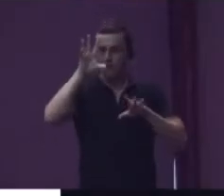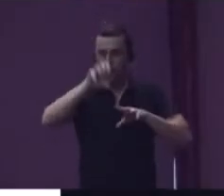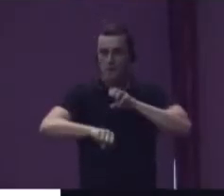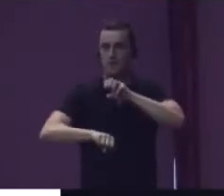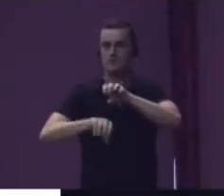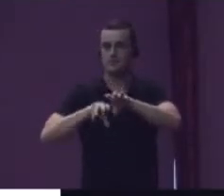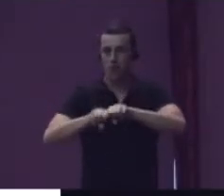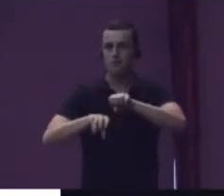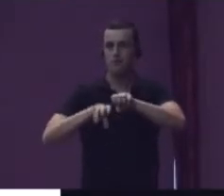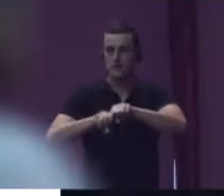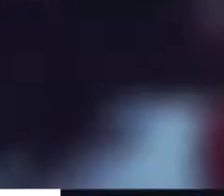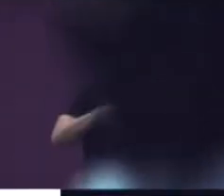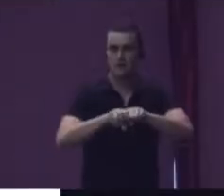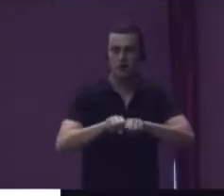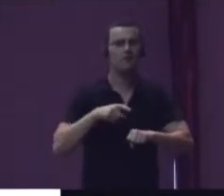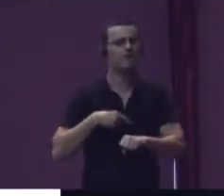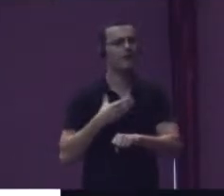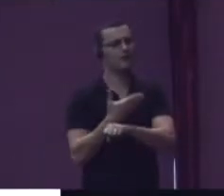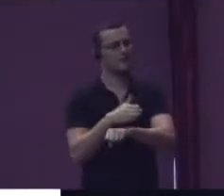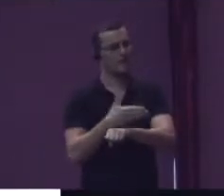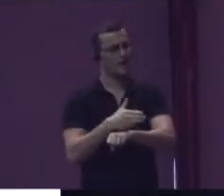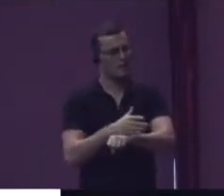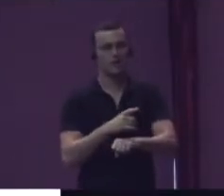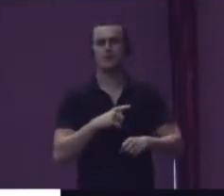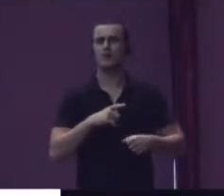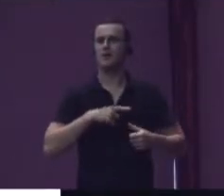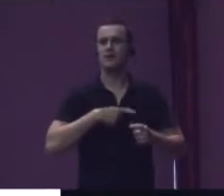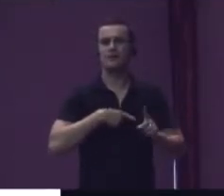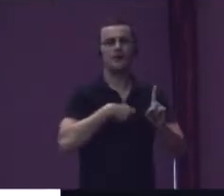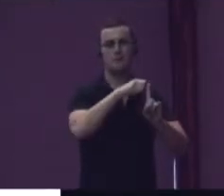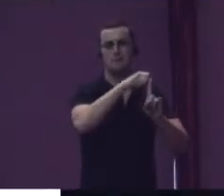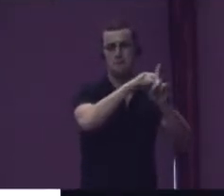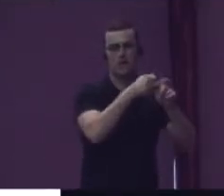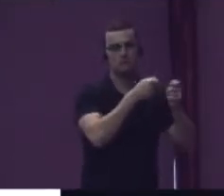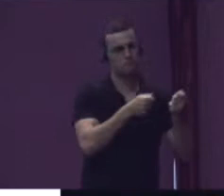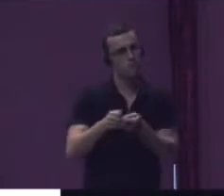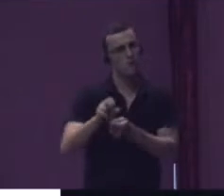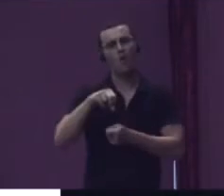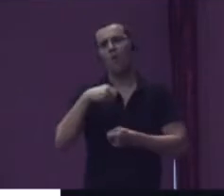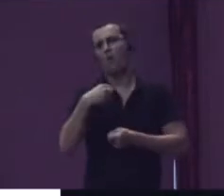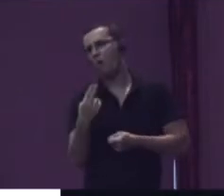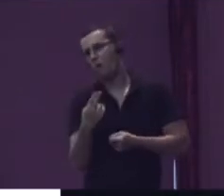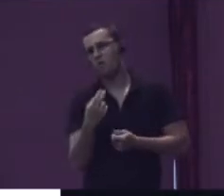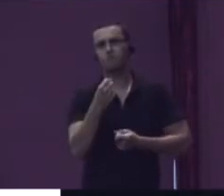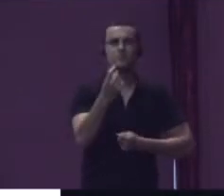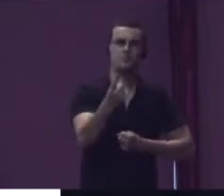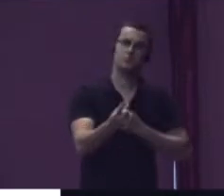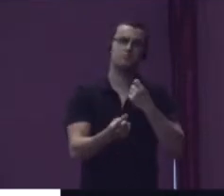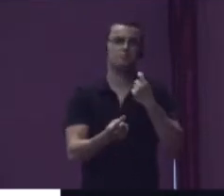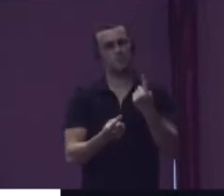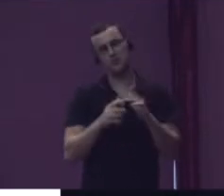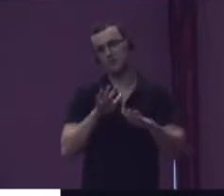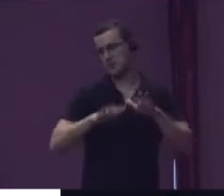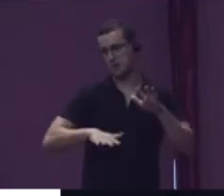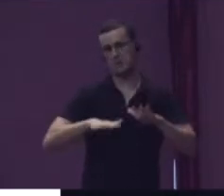sessions monthly or sporadically, as may be the case.